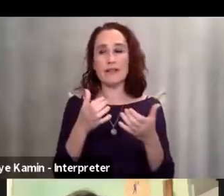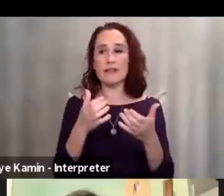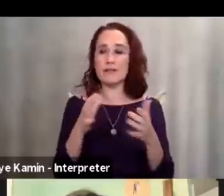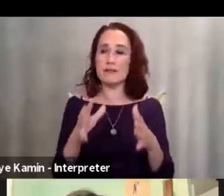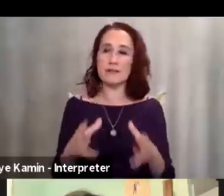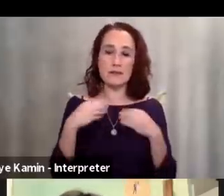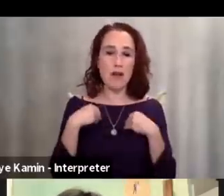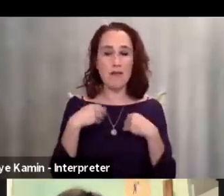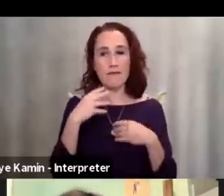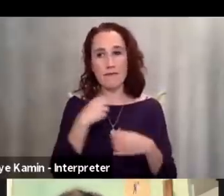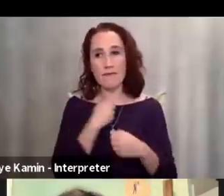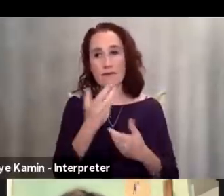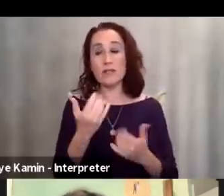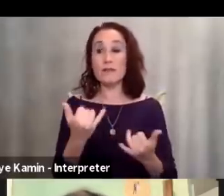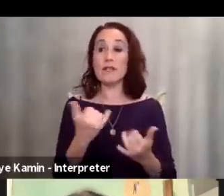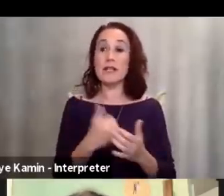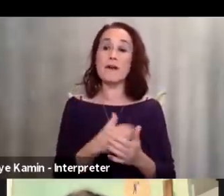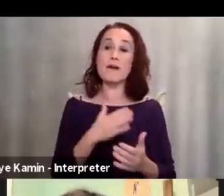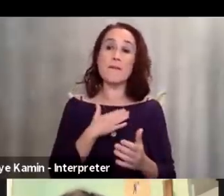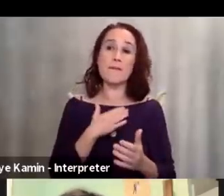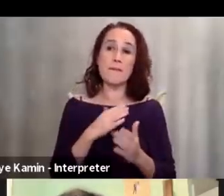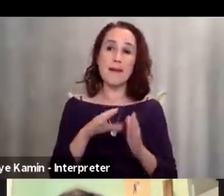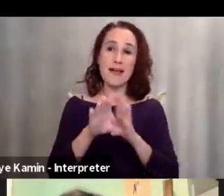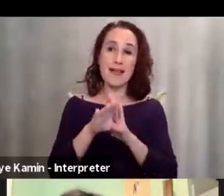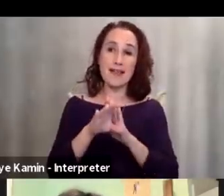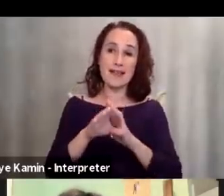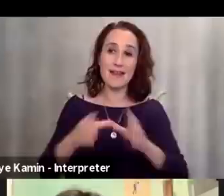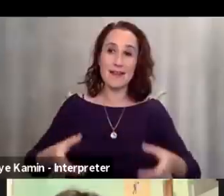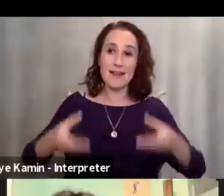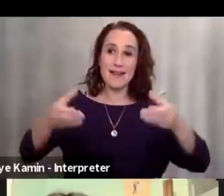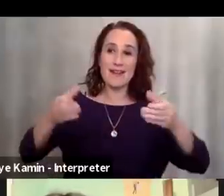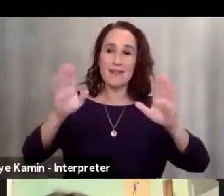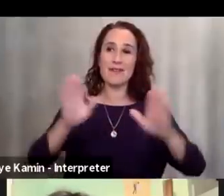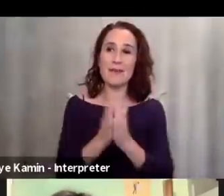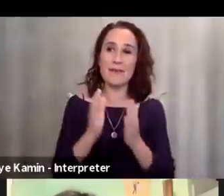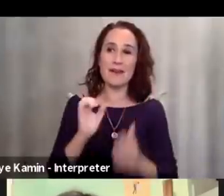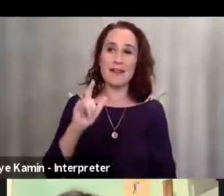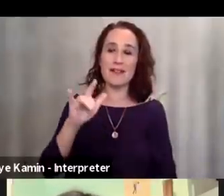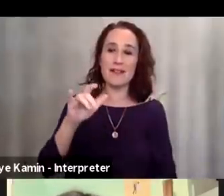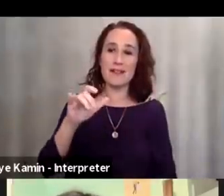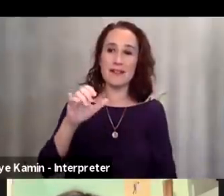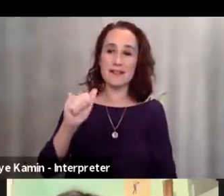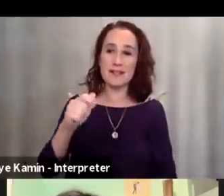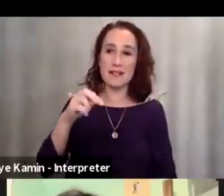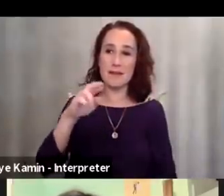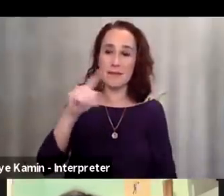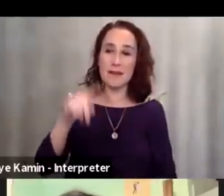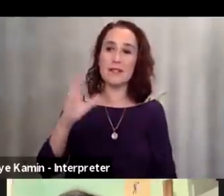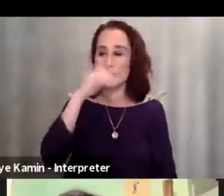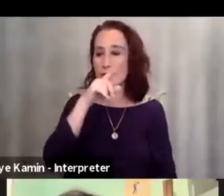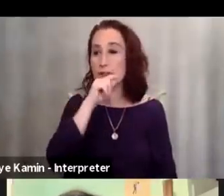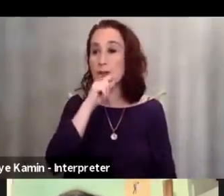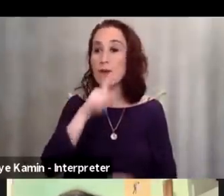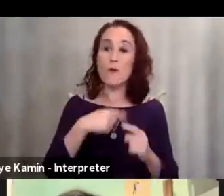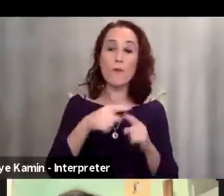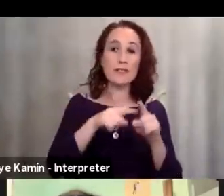right now, my camera is being held up by lots of great books, like Celia Perez's Strange Birds, When Stars